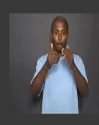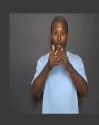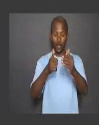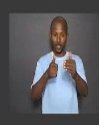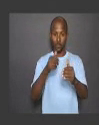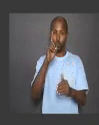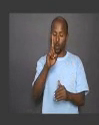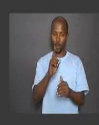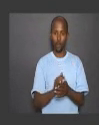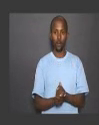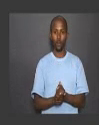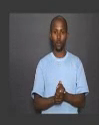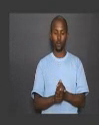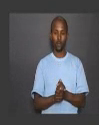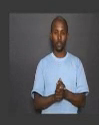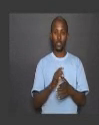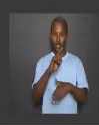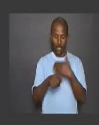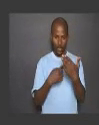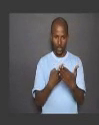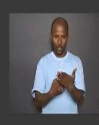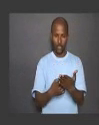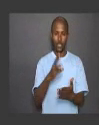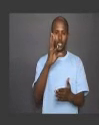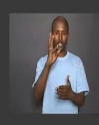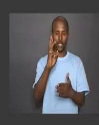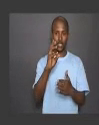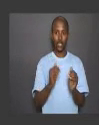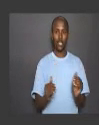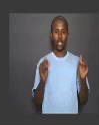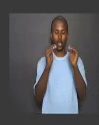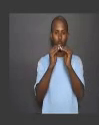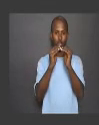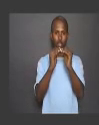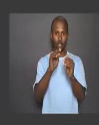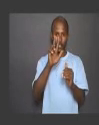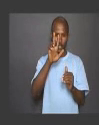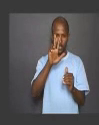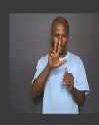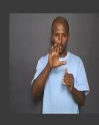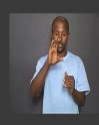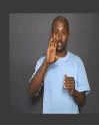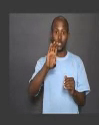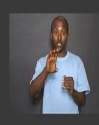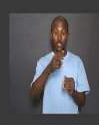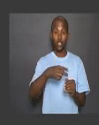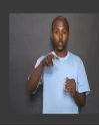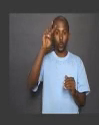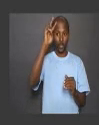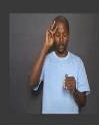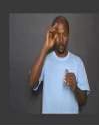minus 1. Then 6 equals 3c